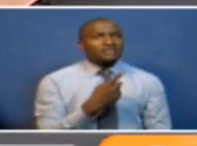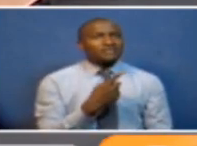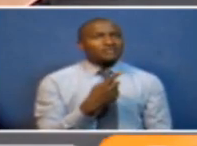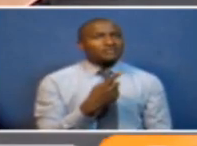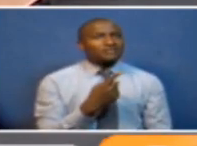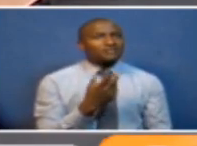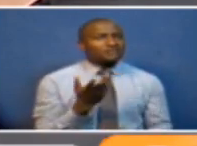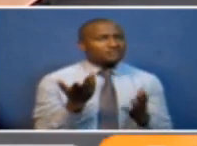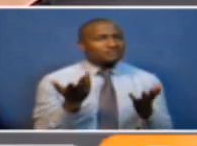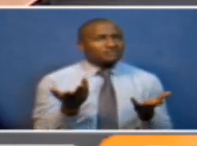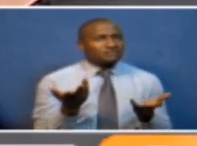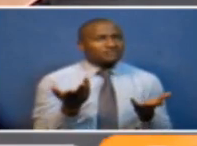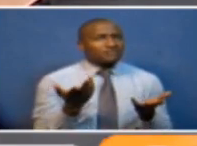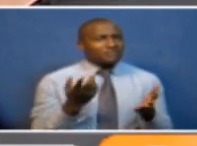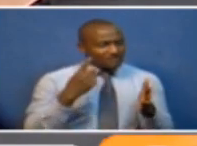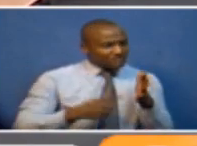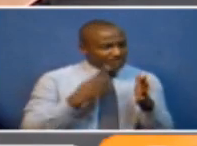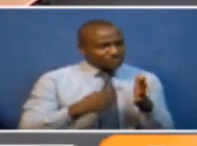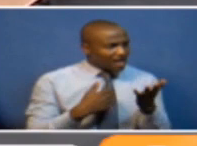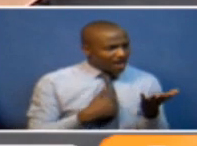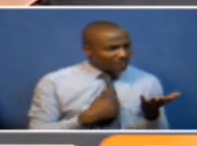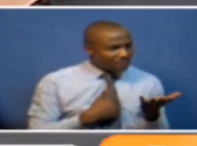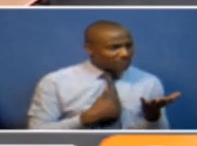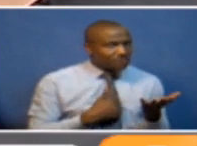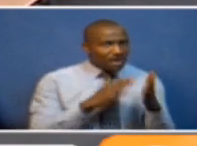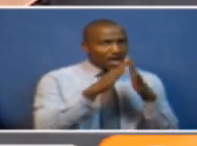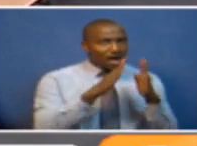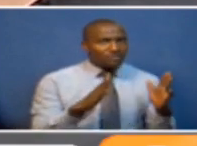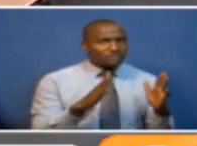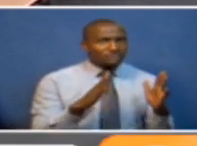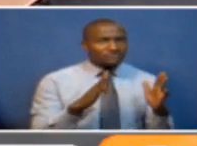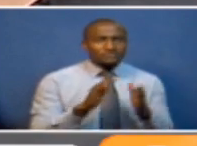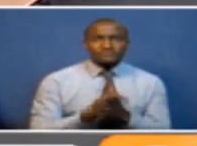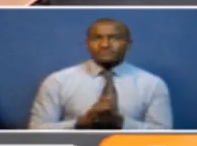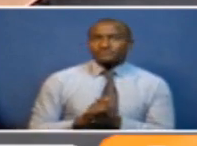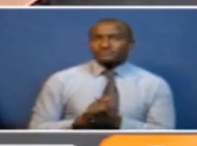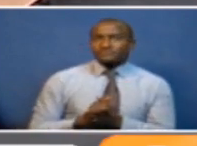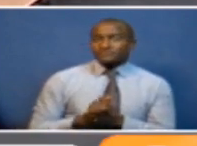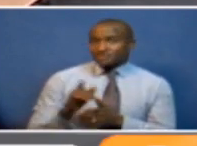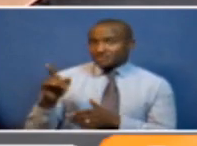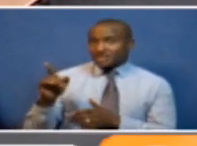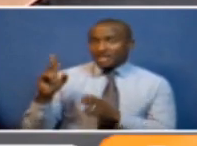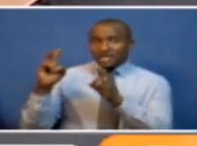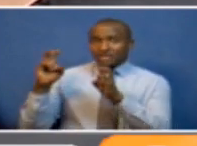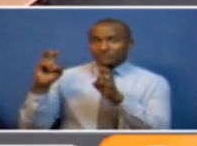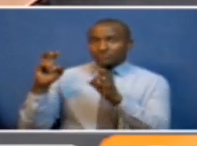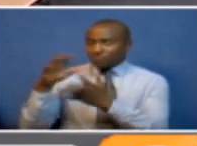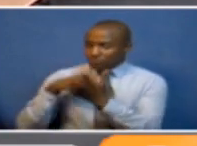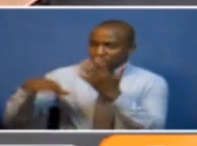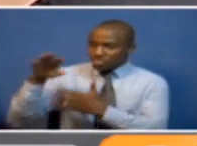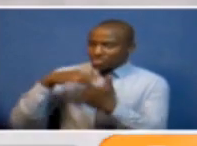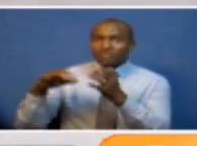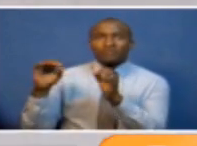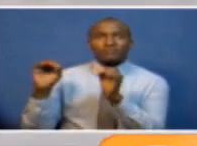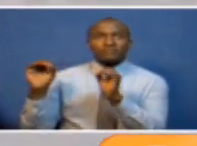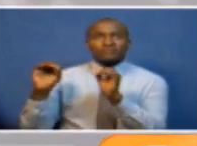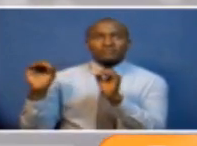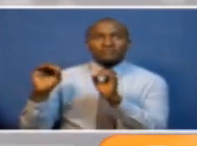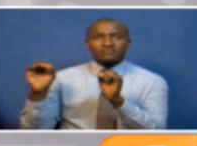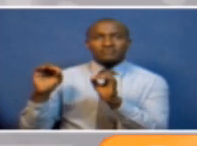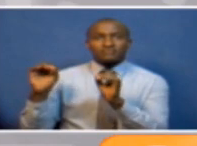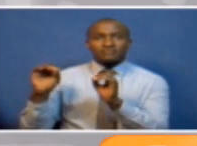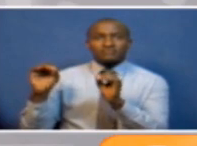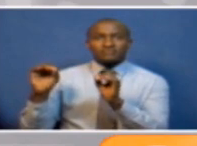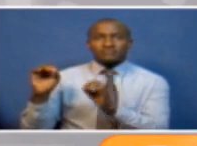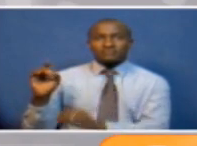72,000. I mean, am I running a factory at home? Jeff, let's not mix issues. No. We are dealing with the Lake Turkana wind project. But we want lower